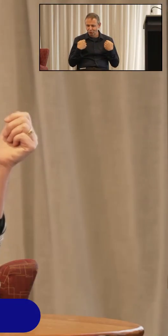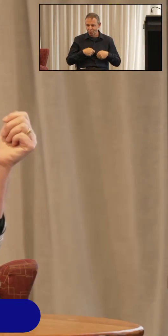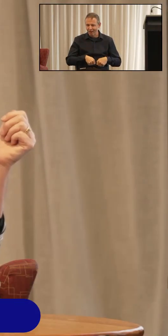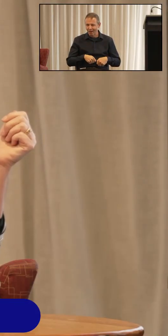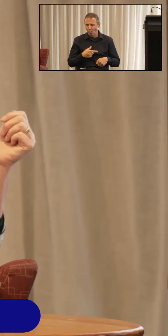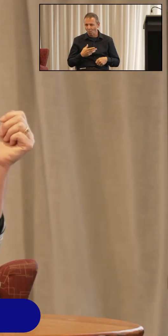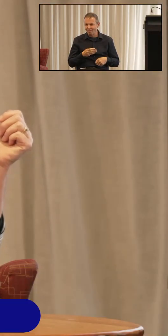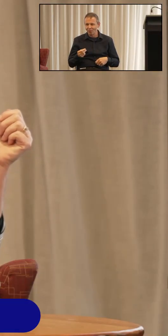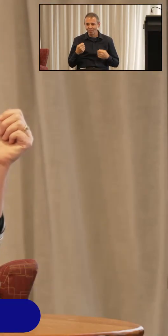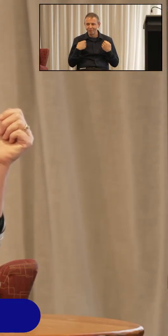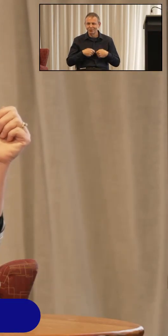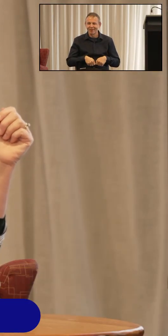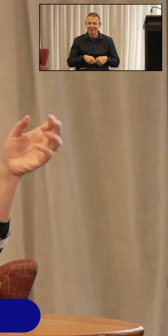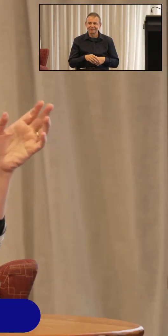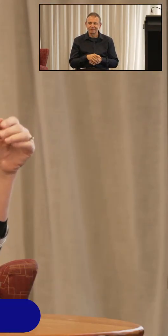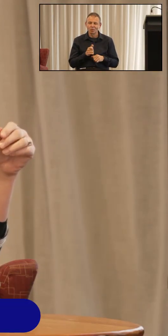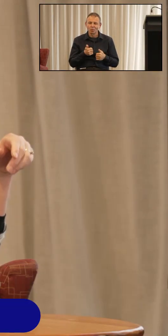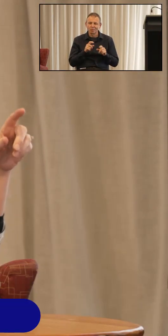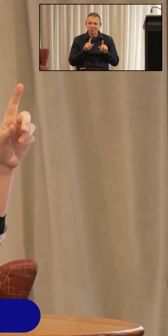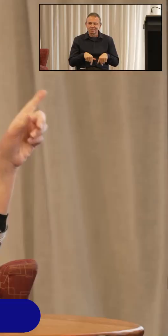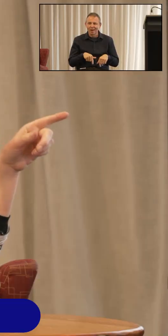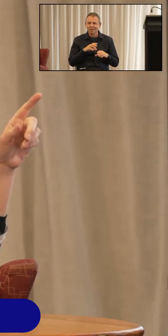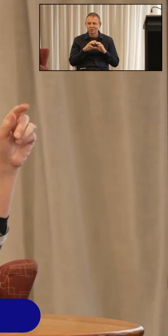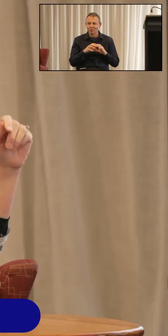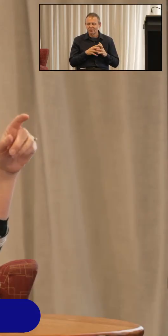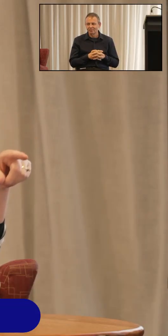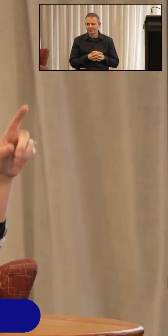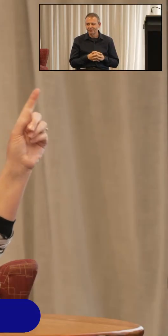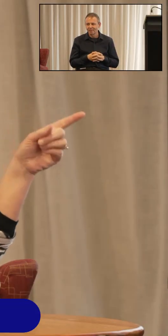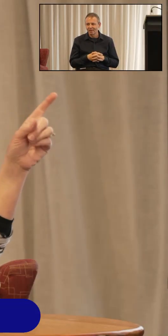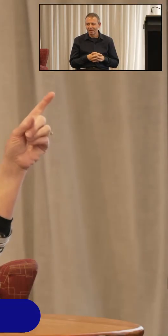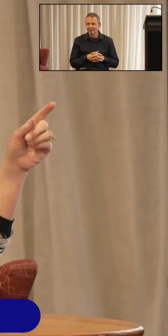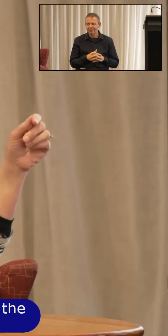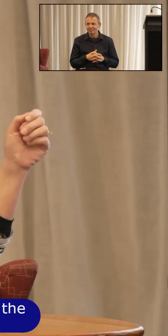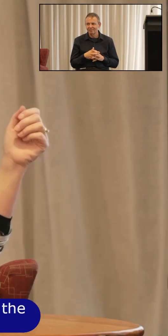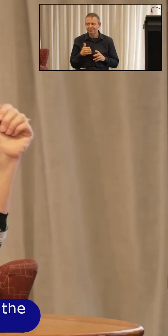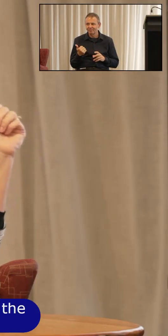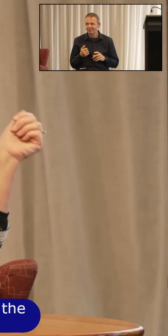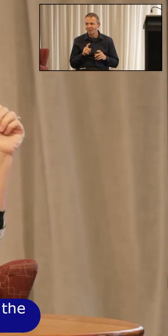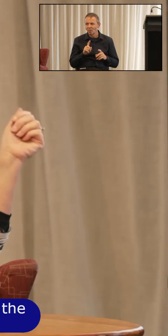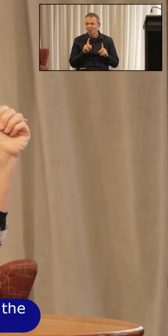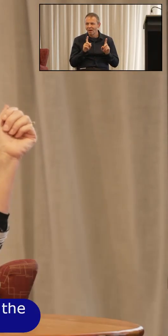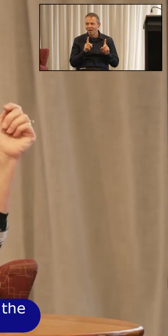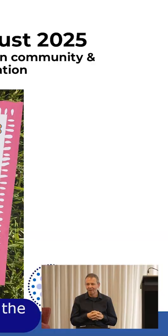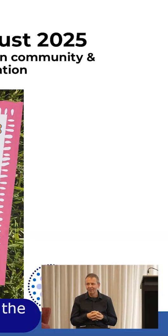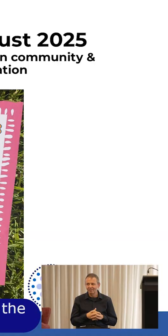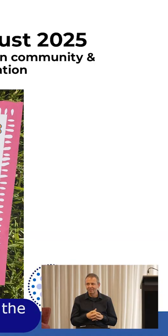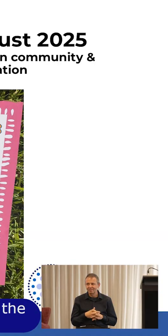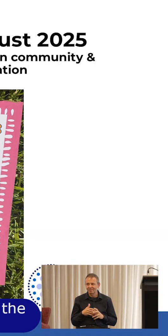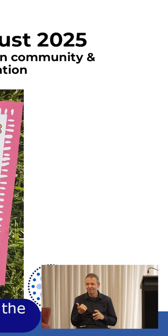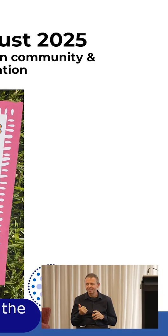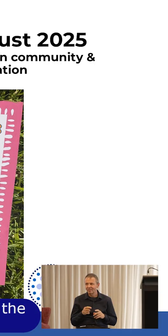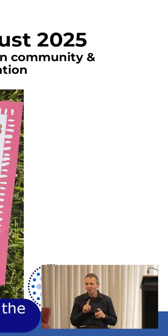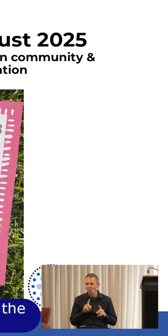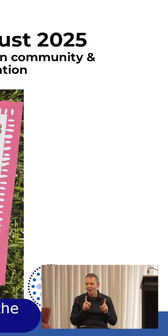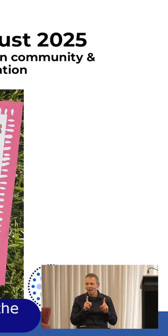of the jacket. And the other thing that's current at the moment, sorry Ricky, if you flick to the end, the exhibition card, Nina